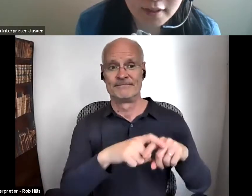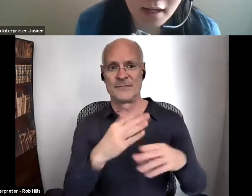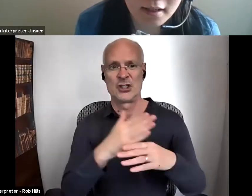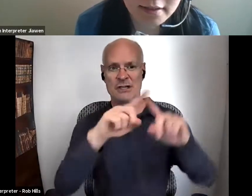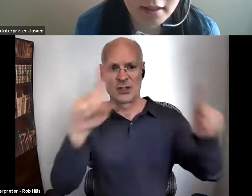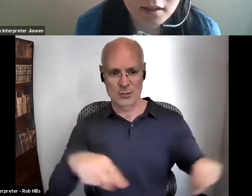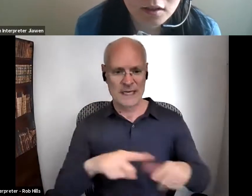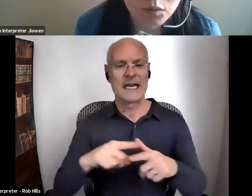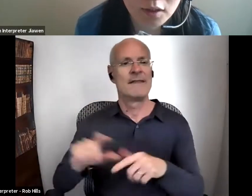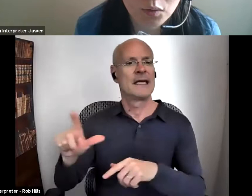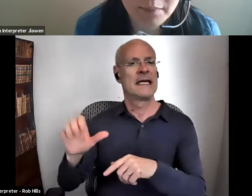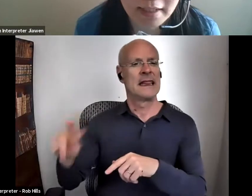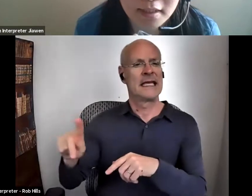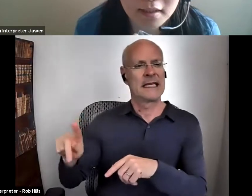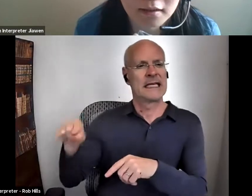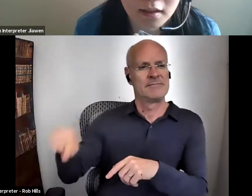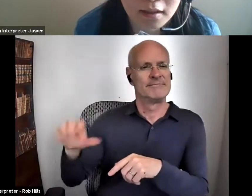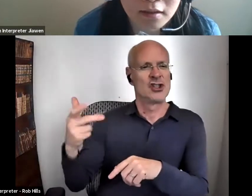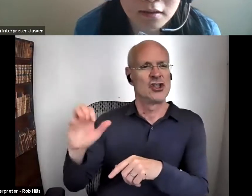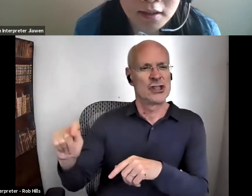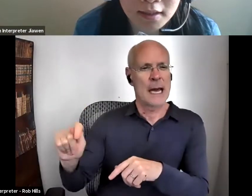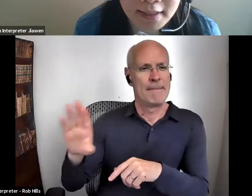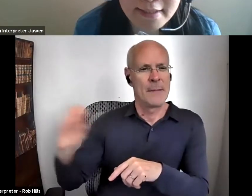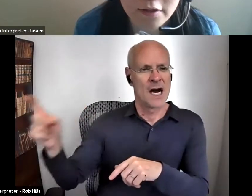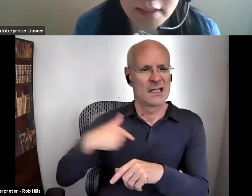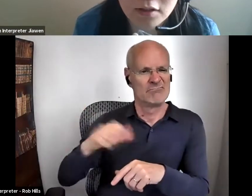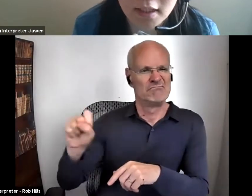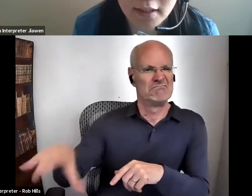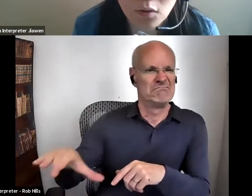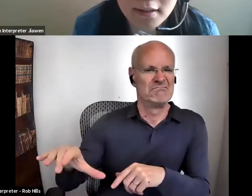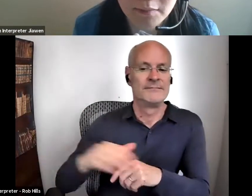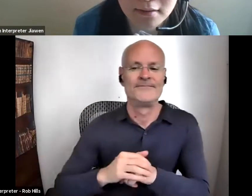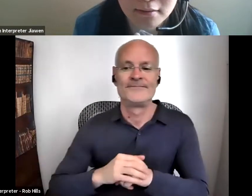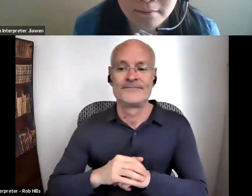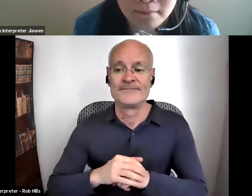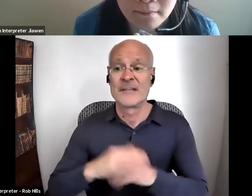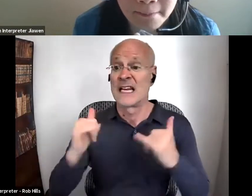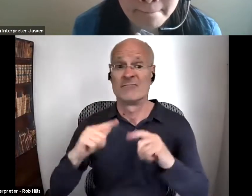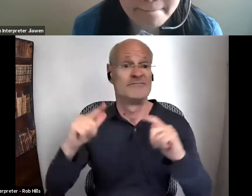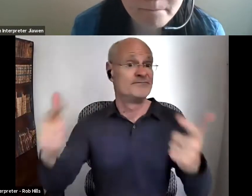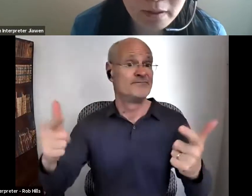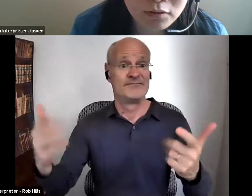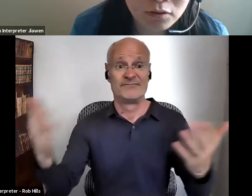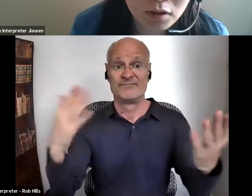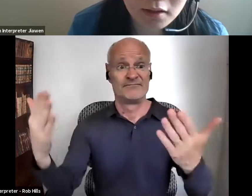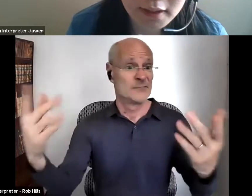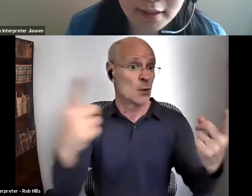the resource. And I'm going to, Lauren, we have some time for questions if you want to open the floor for questions.